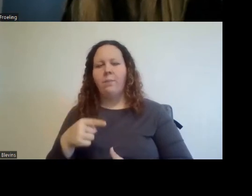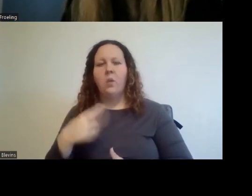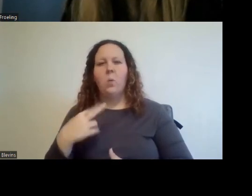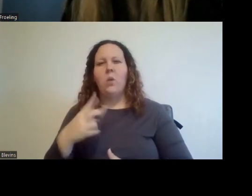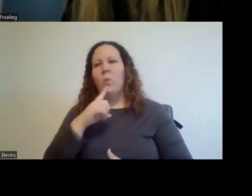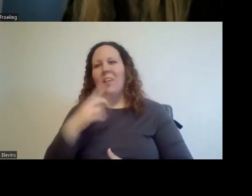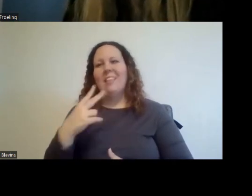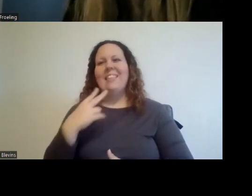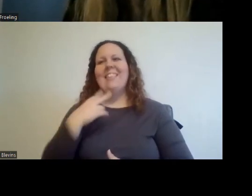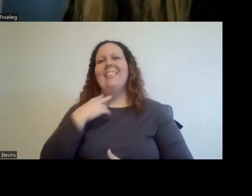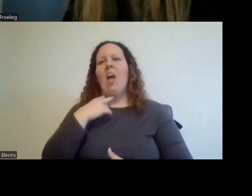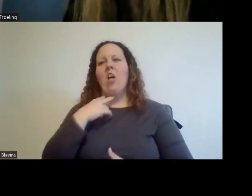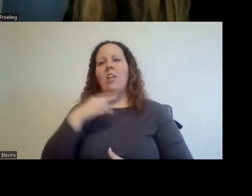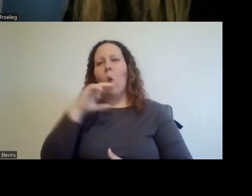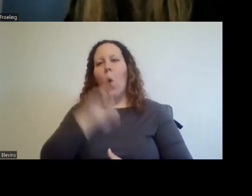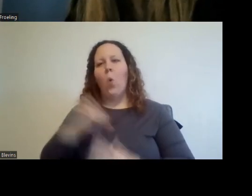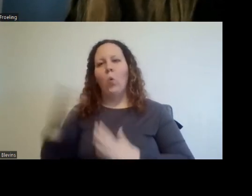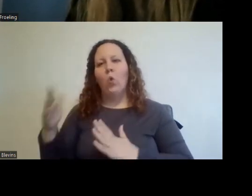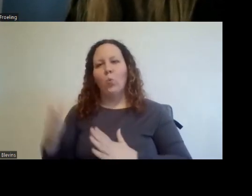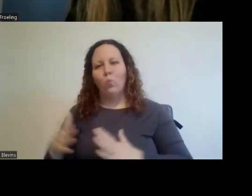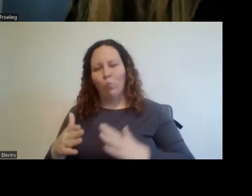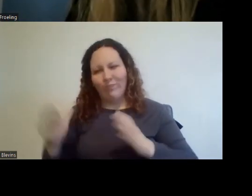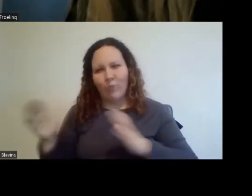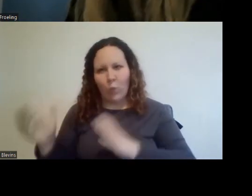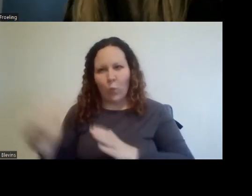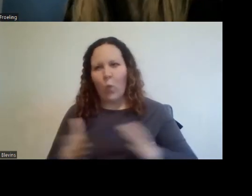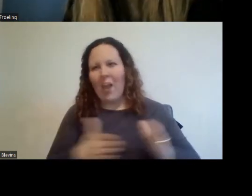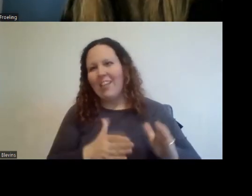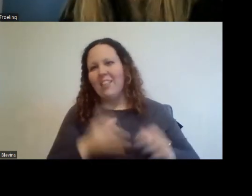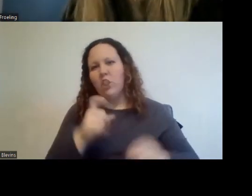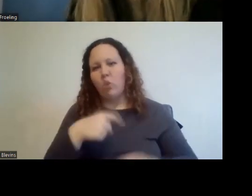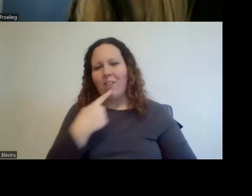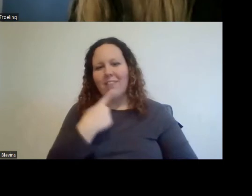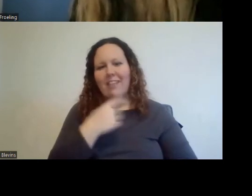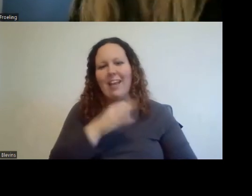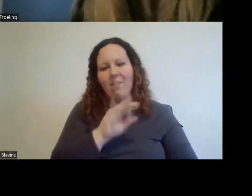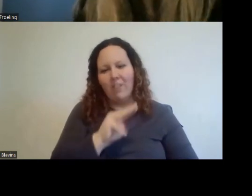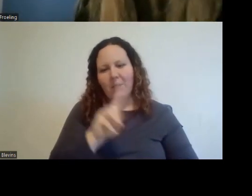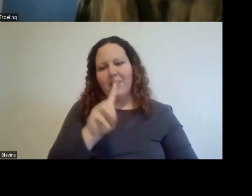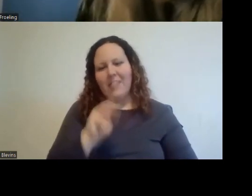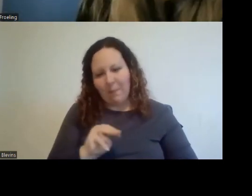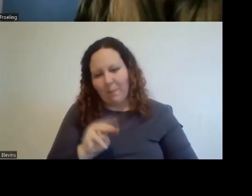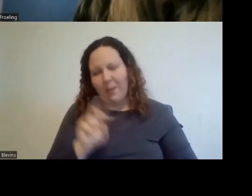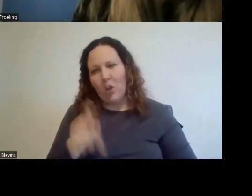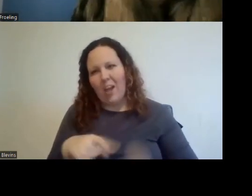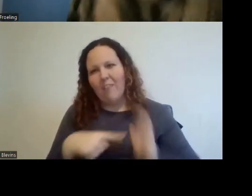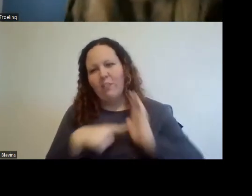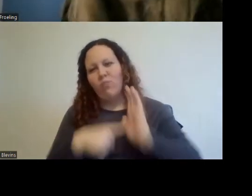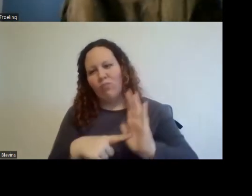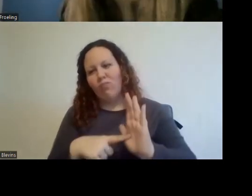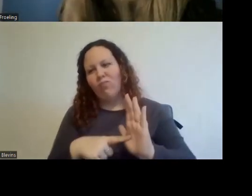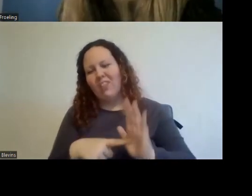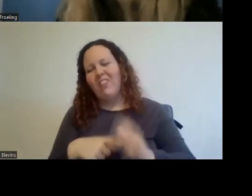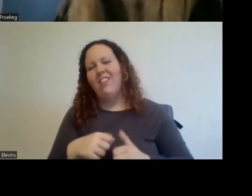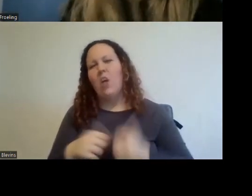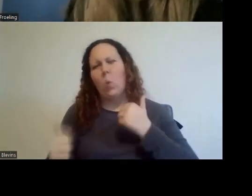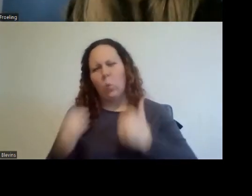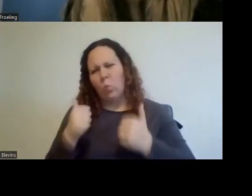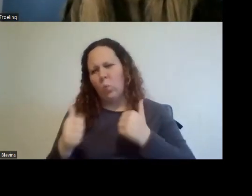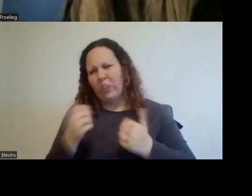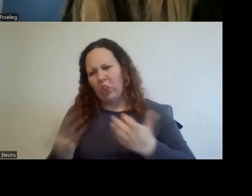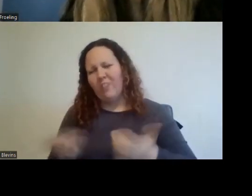ways, you have to at least say FM DM. You have to preface DM with FM or people won't